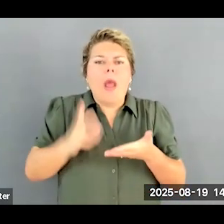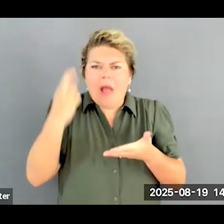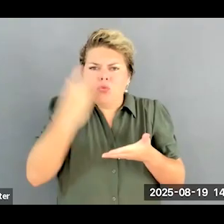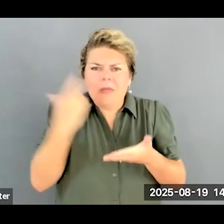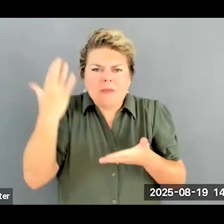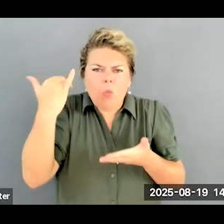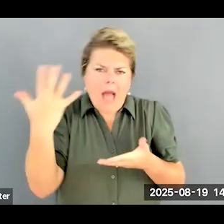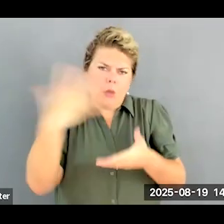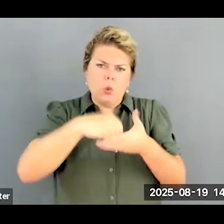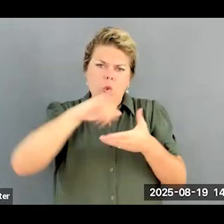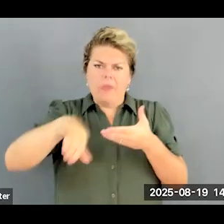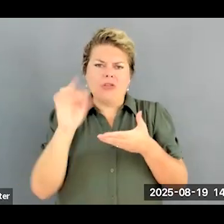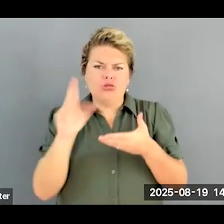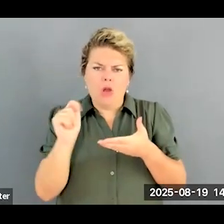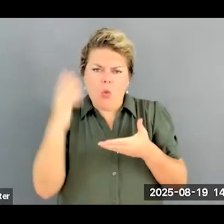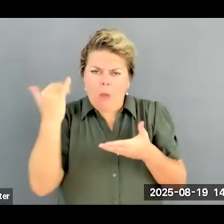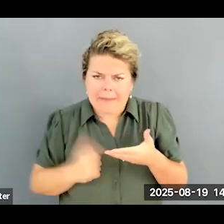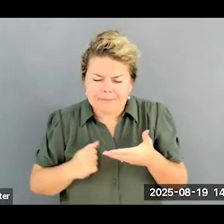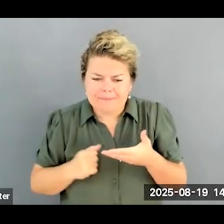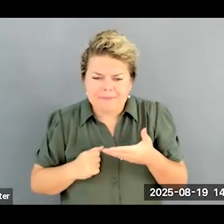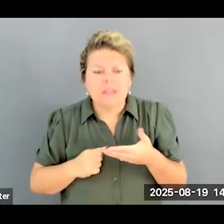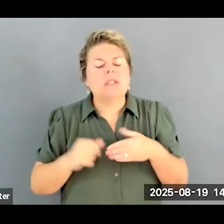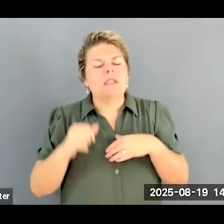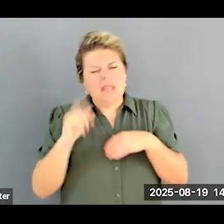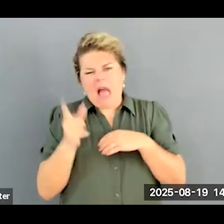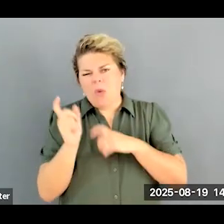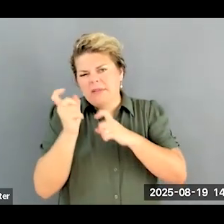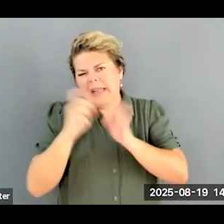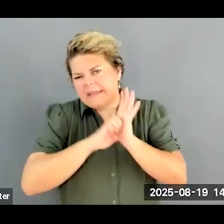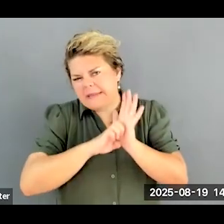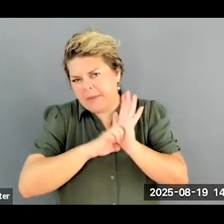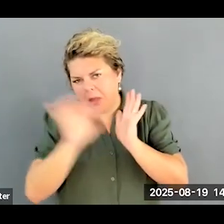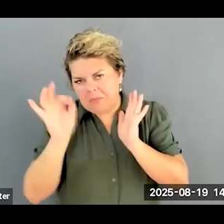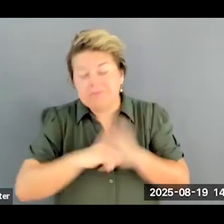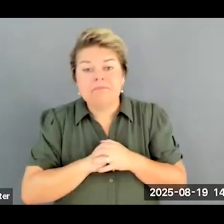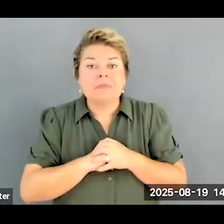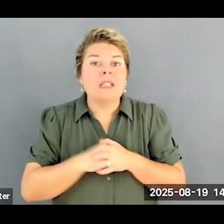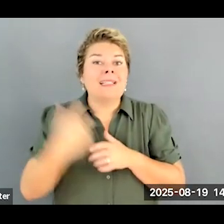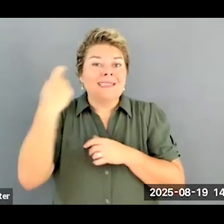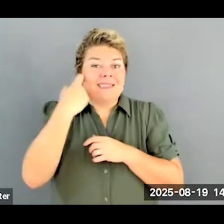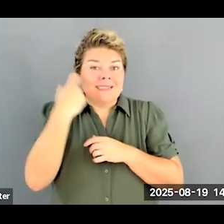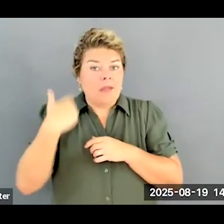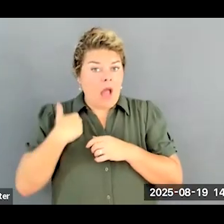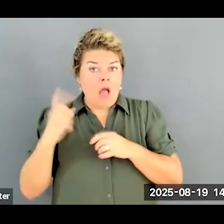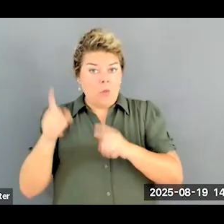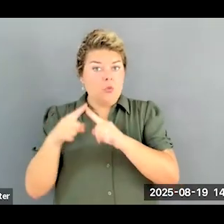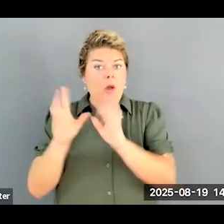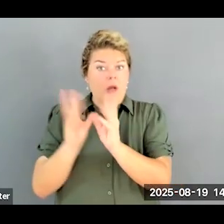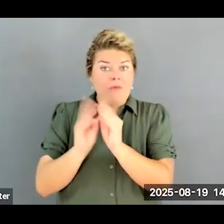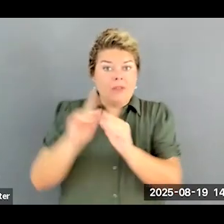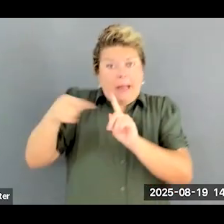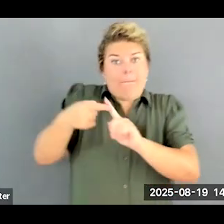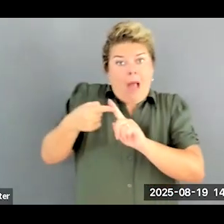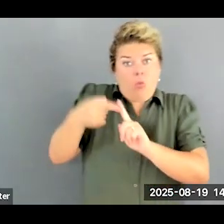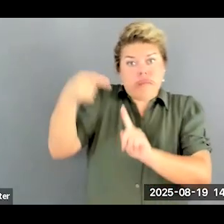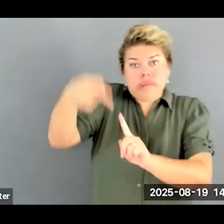including the chart. So I'll start by giving an example. I attended a conference actually about digital